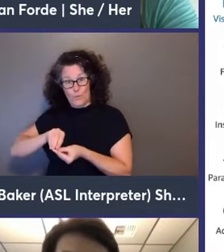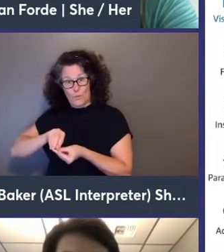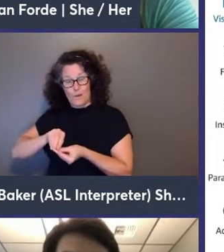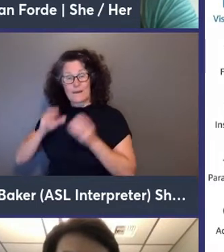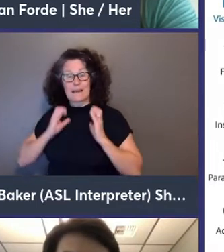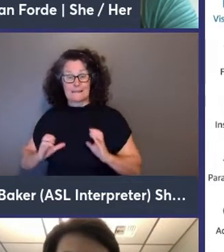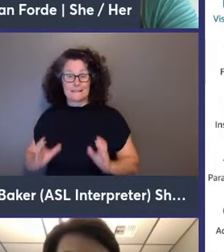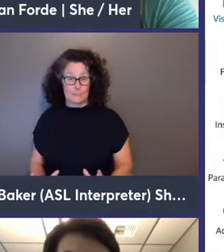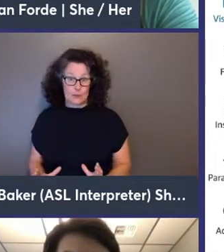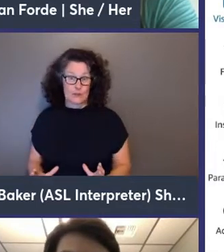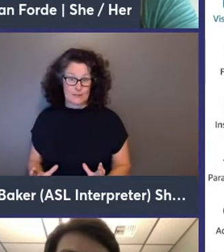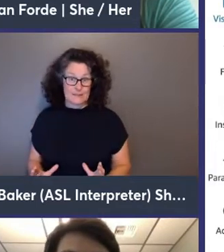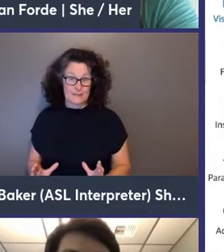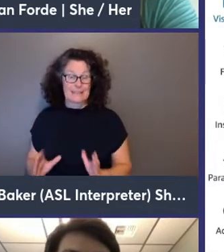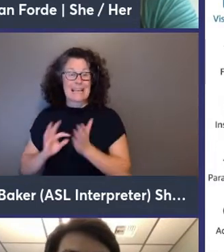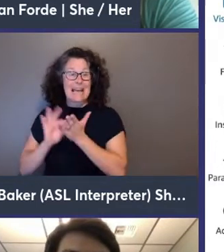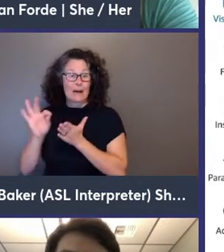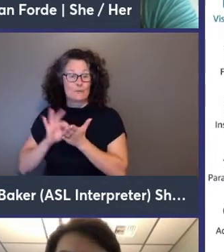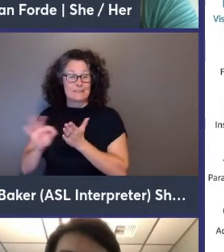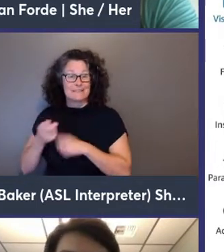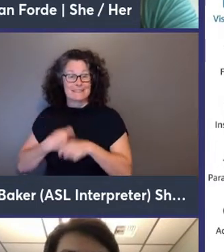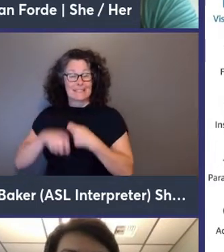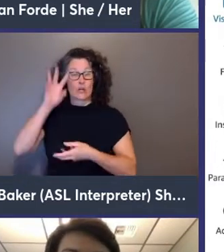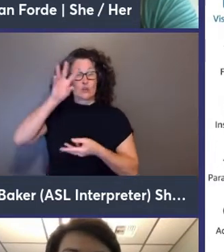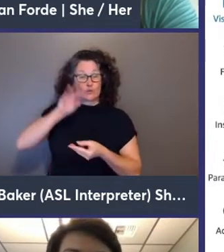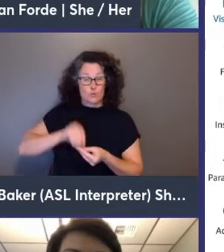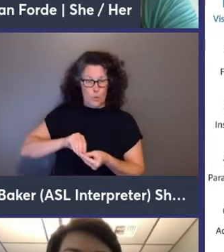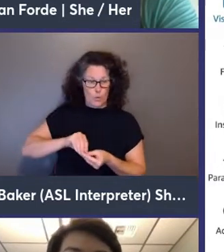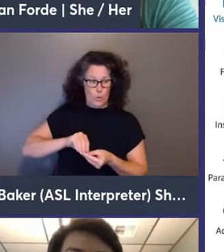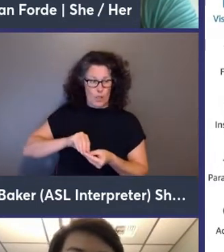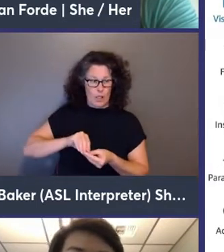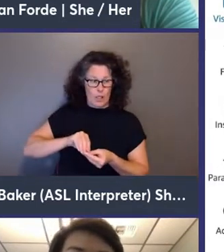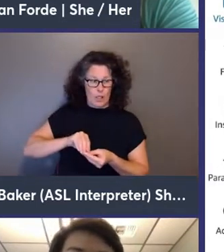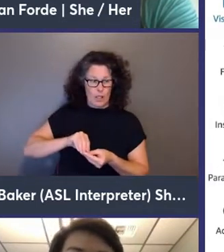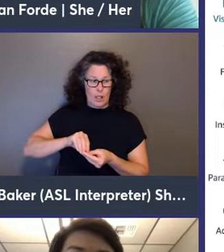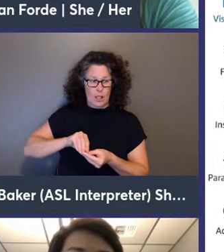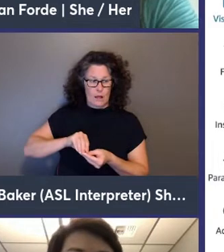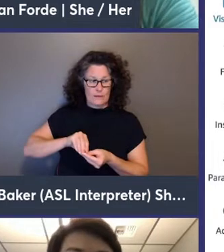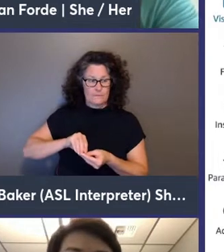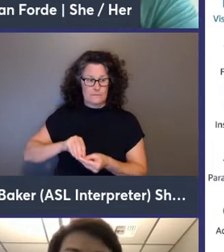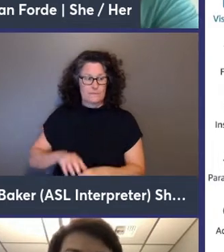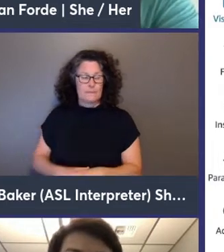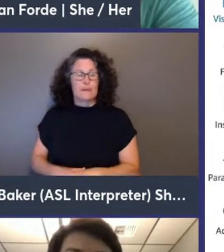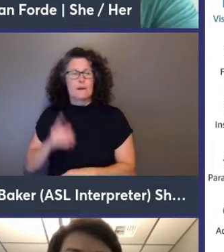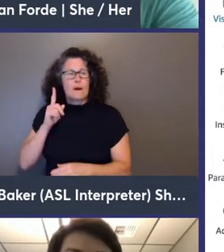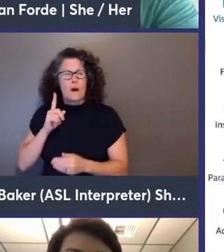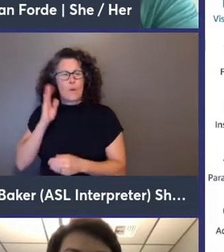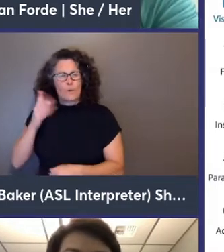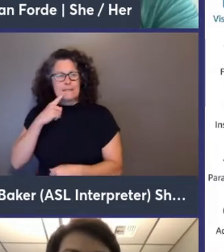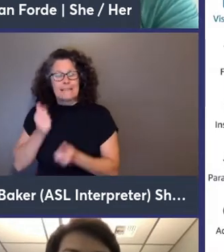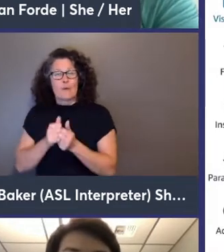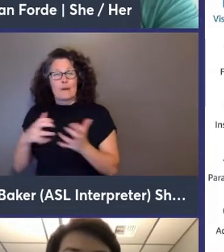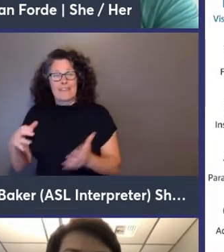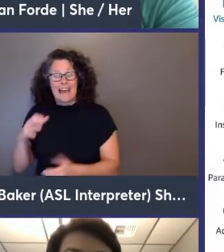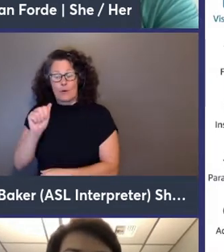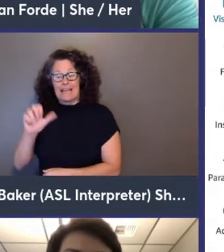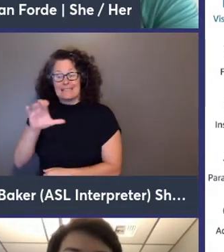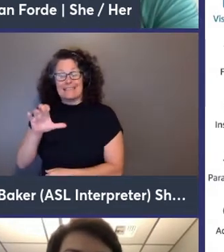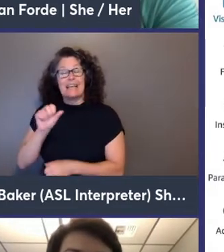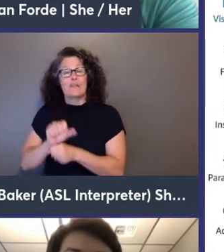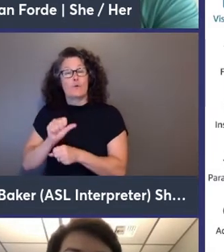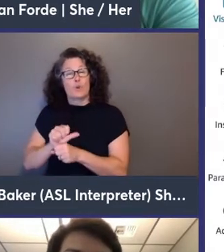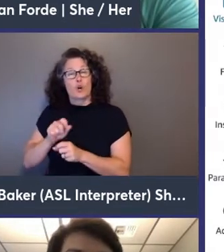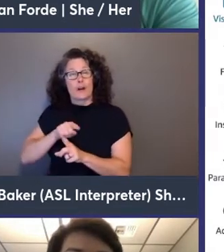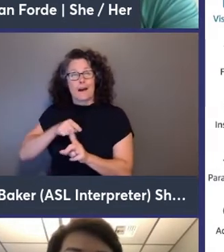customer count instead of the total rows. So I have to say, without LAC, the workaround can be